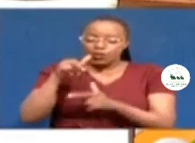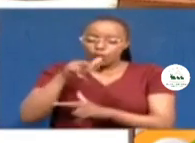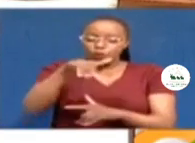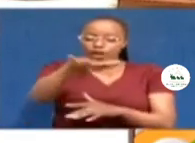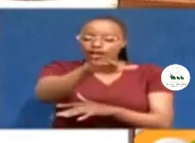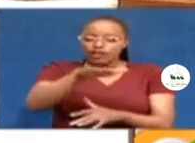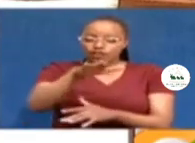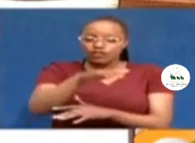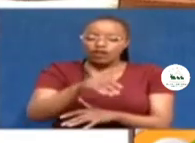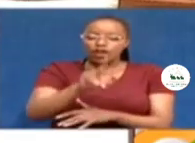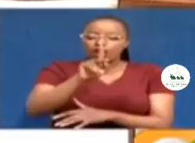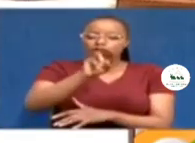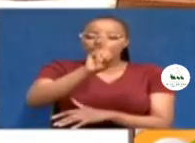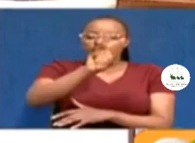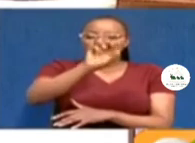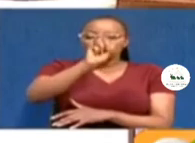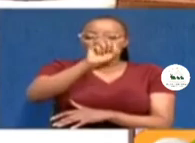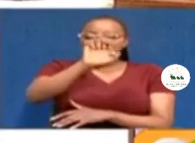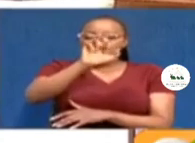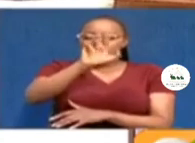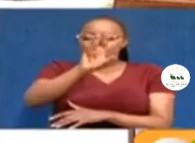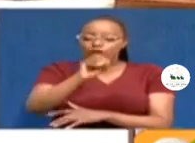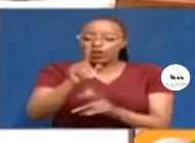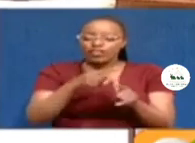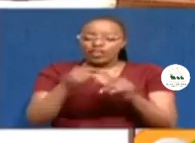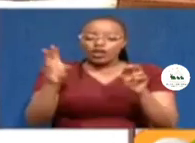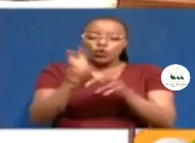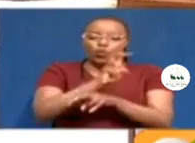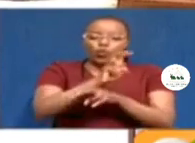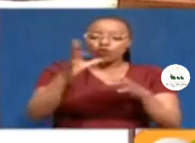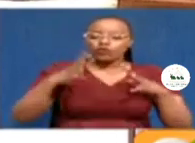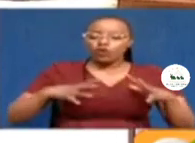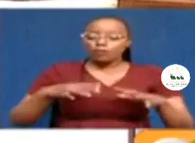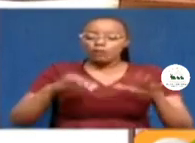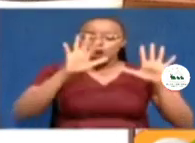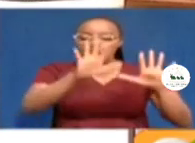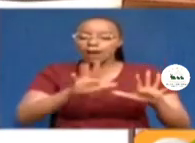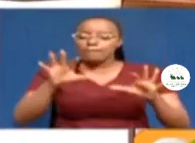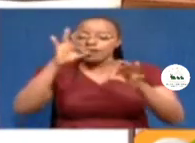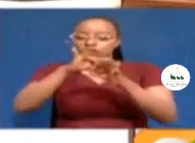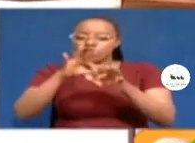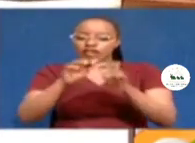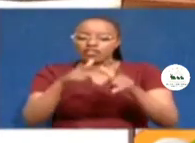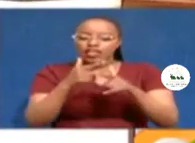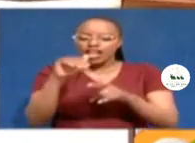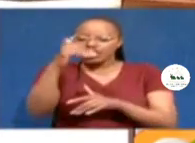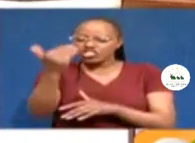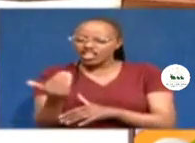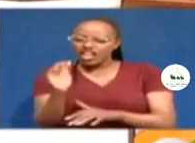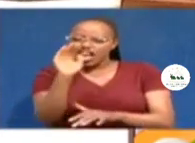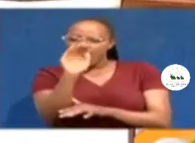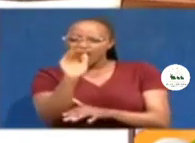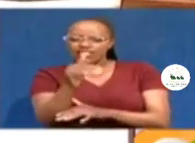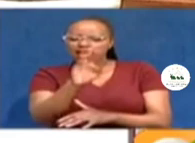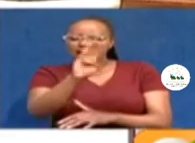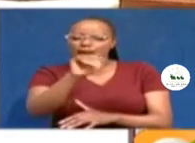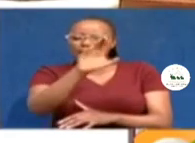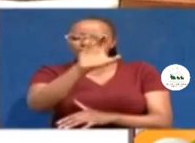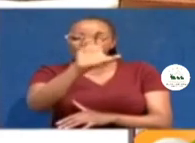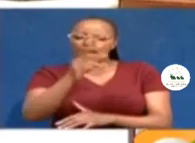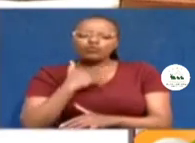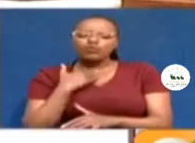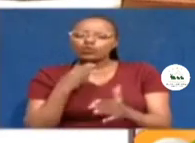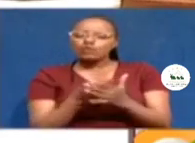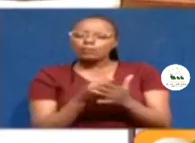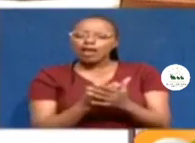of Huisero there, and he was looking for votes, and I saw a little child ask him, "Barack, we want